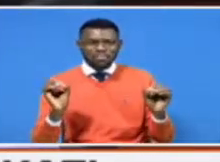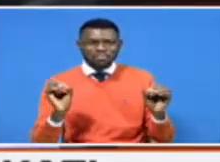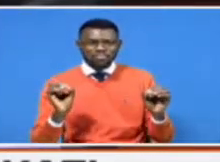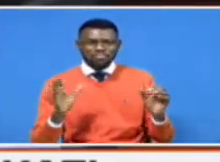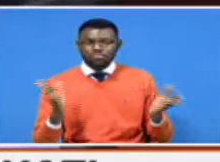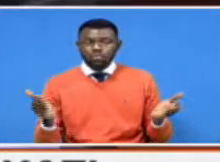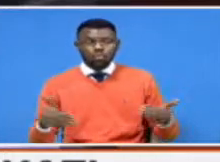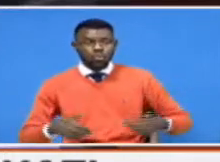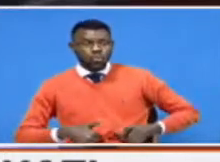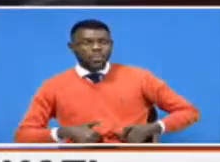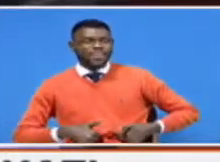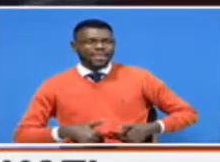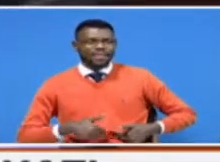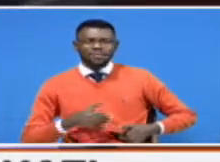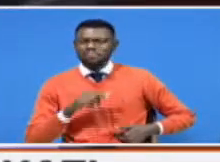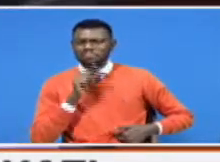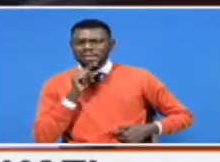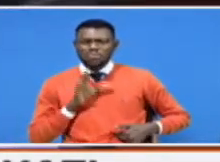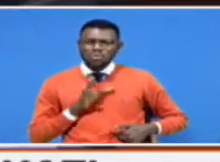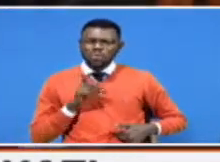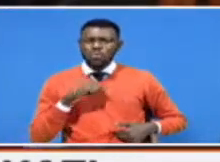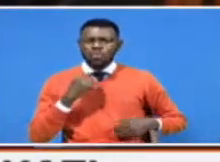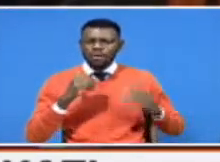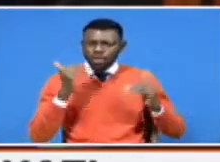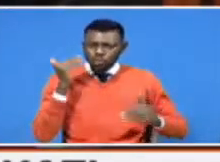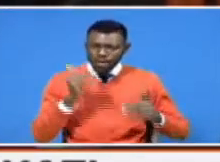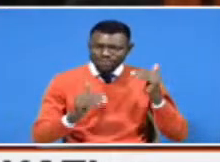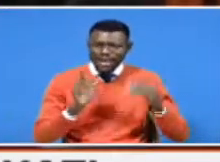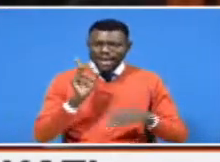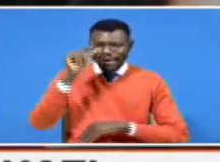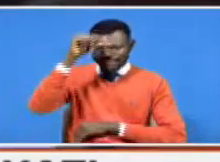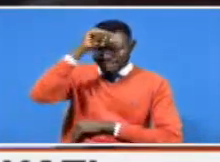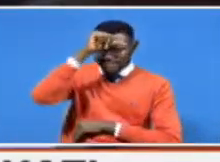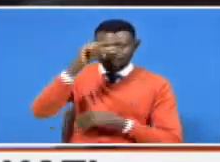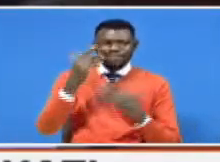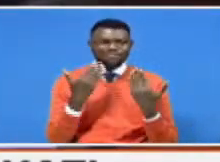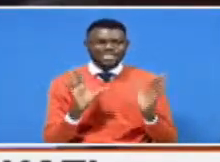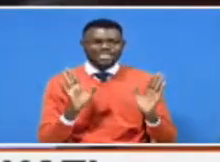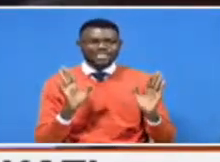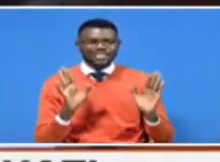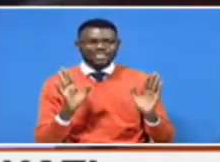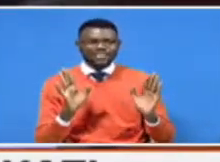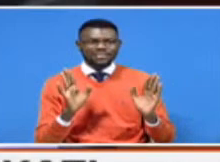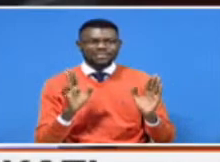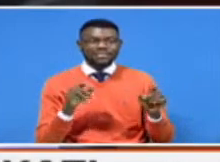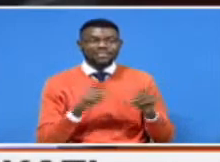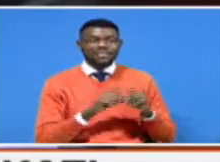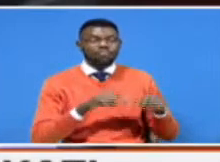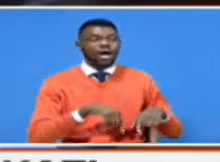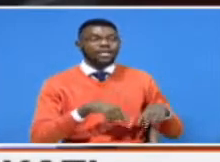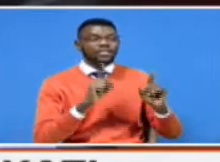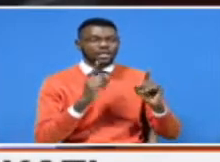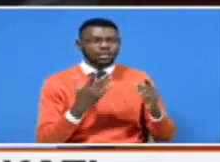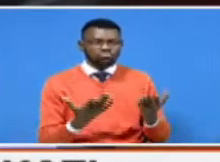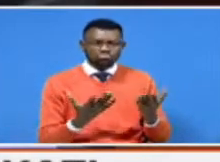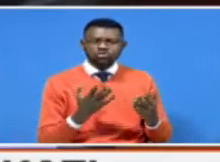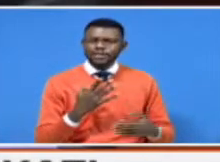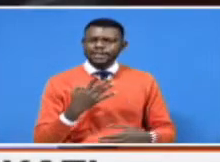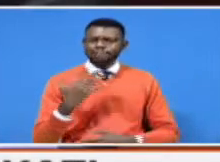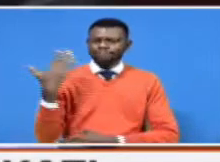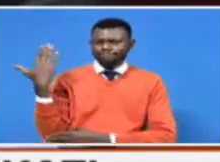women who are coming out of our universities. And for sure, what he said, and he gave a wonderful